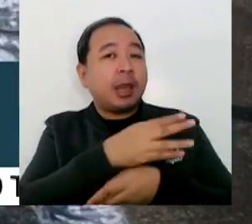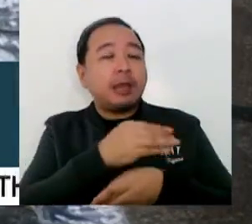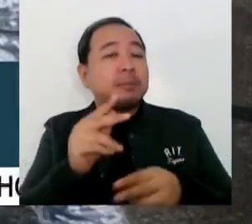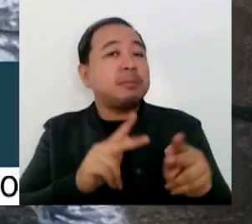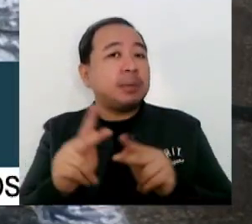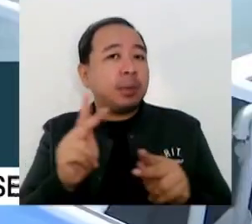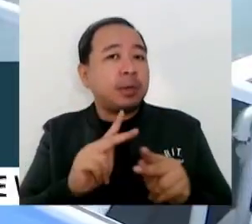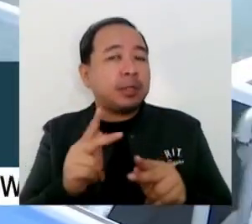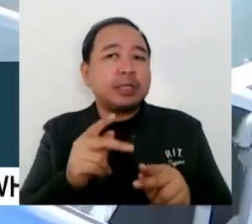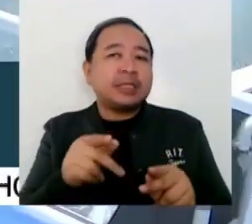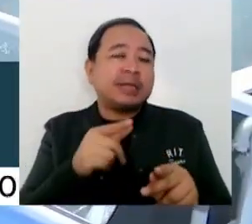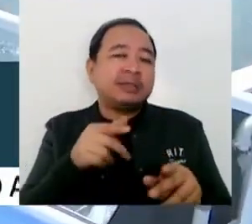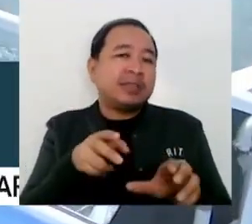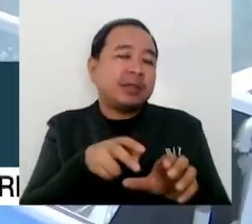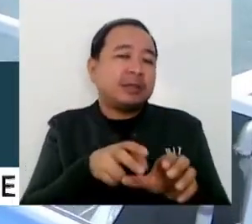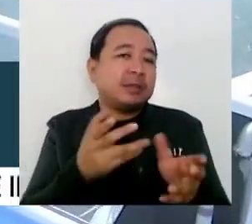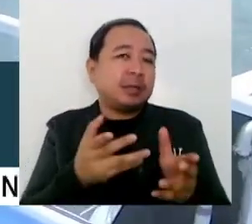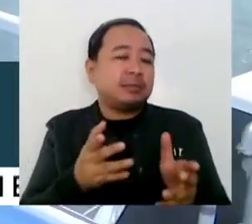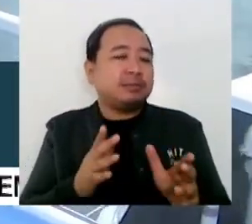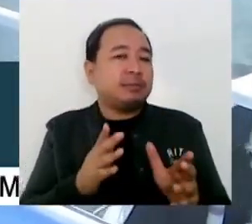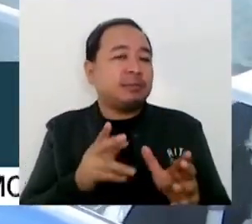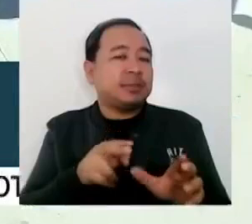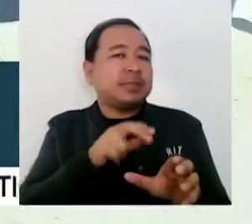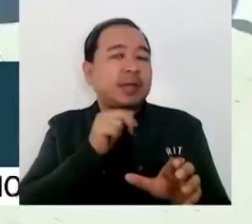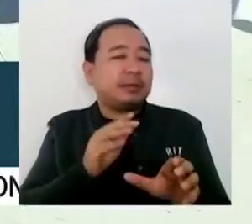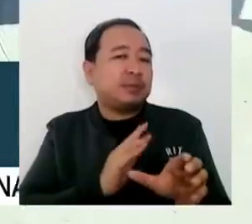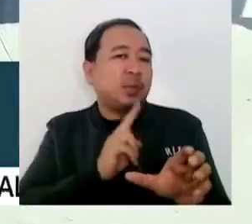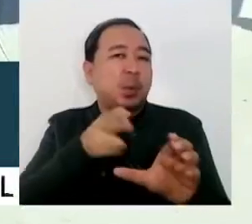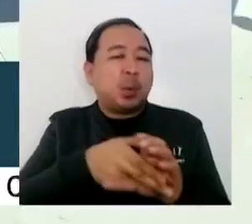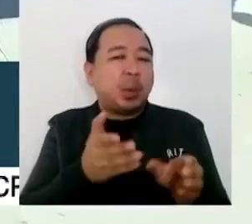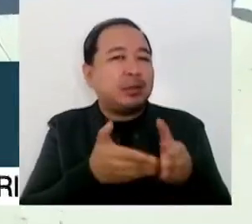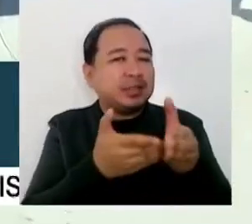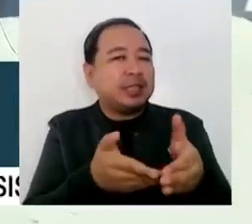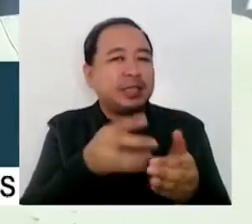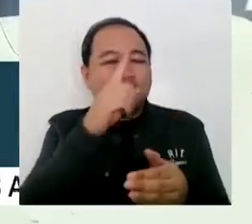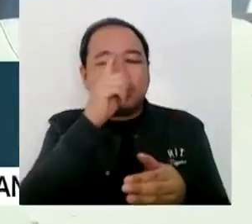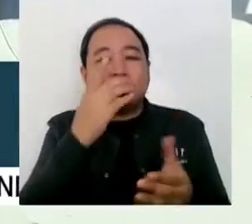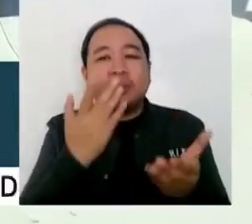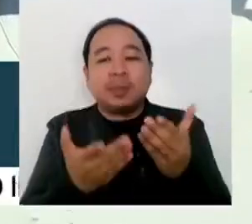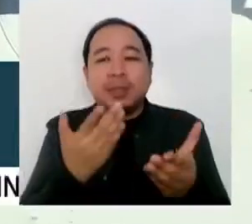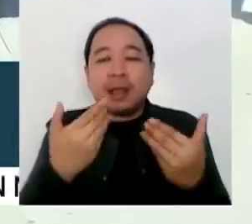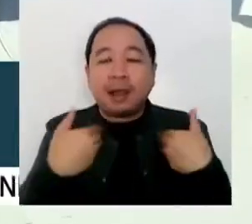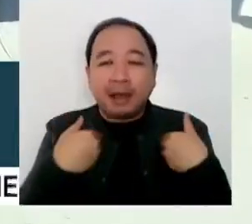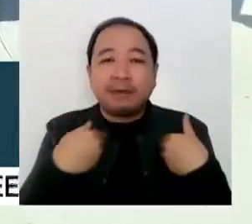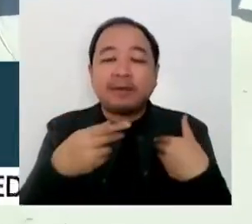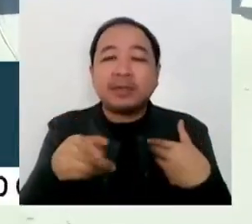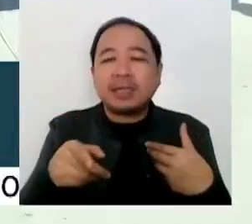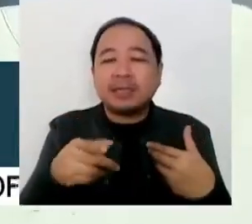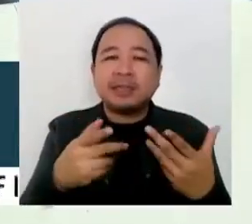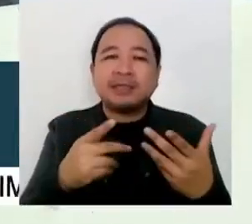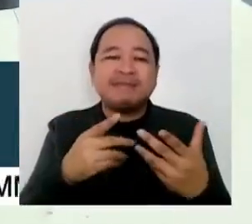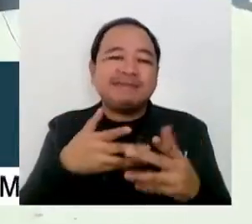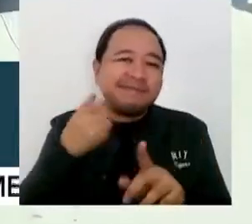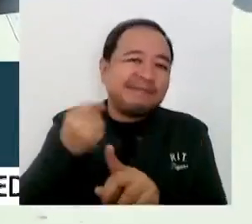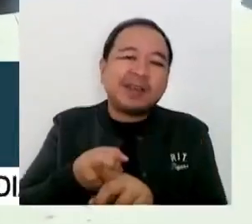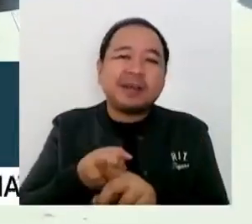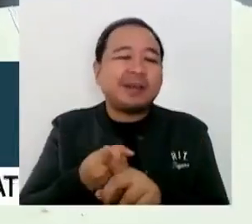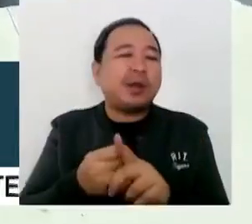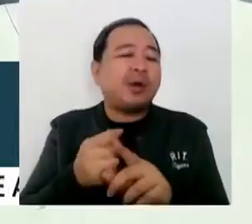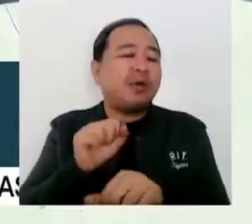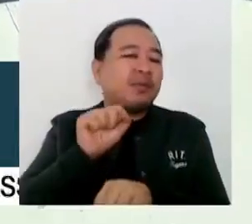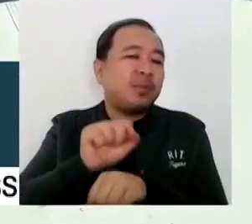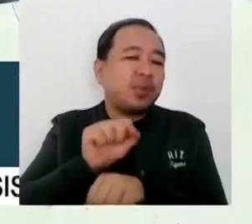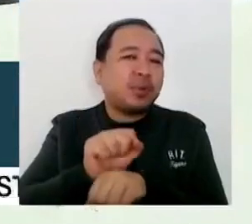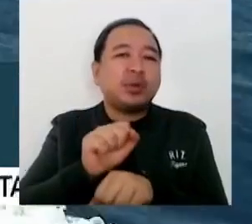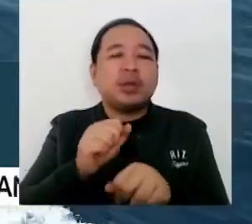sides after the empty Princess Empress sailed even without certificate of public convenience. The Justice Department also